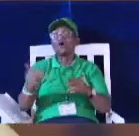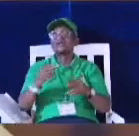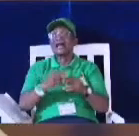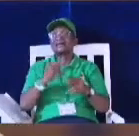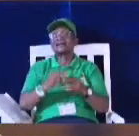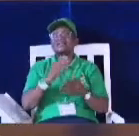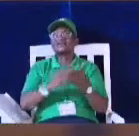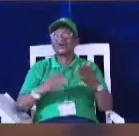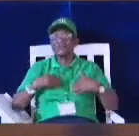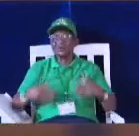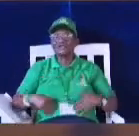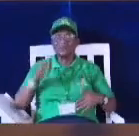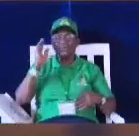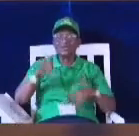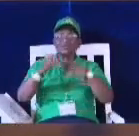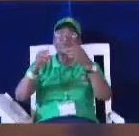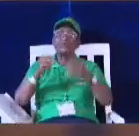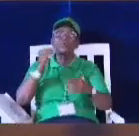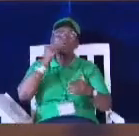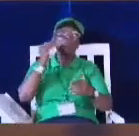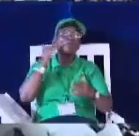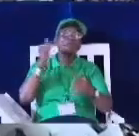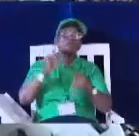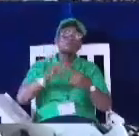somebody is going home tonight whole.